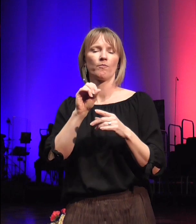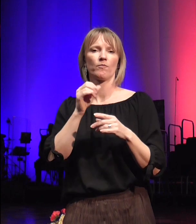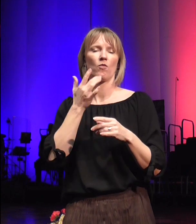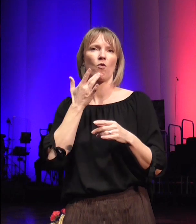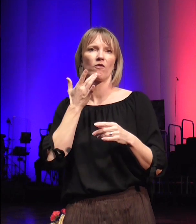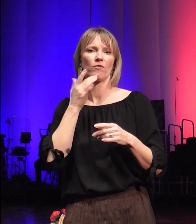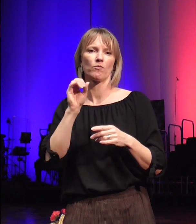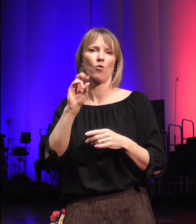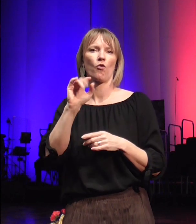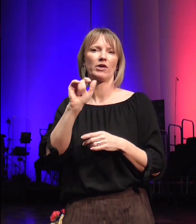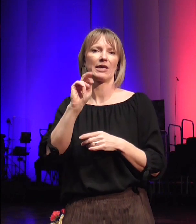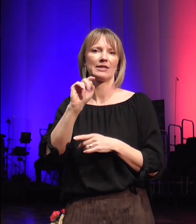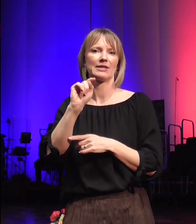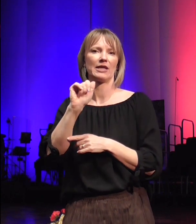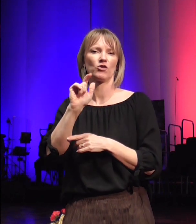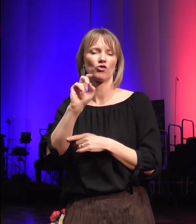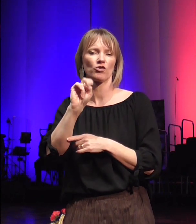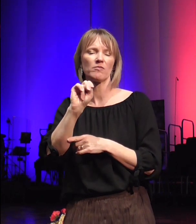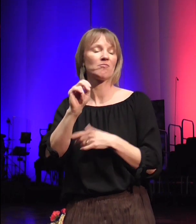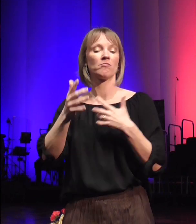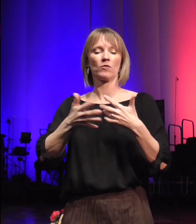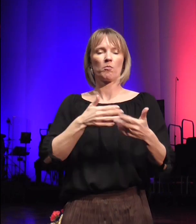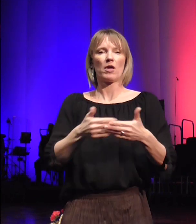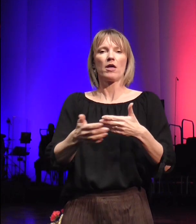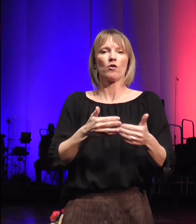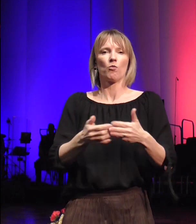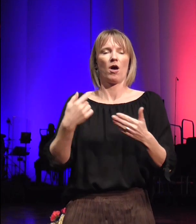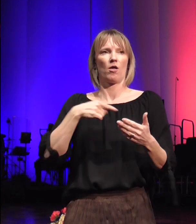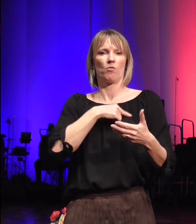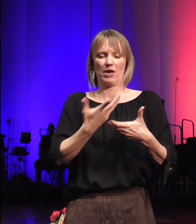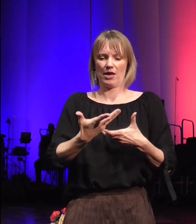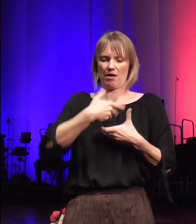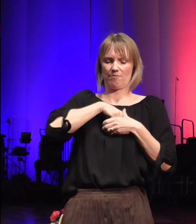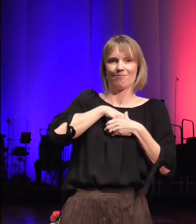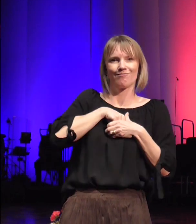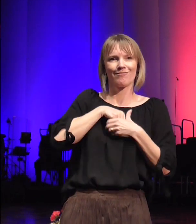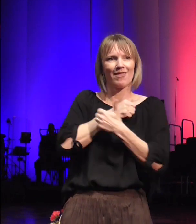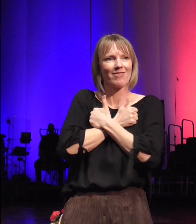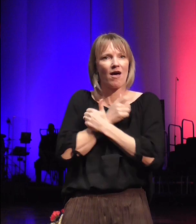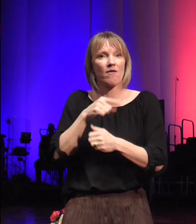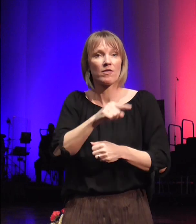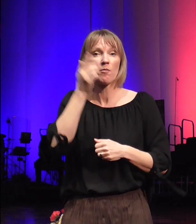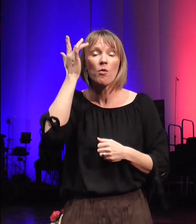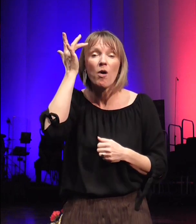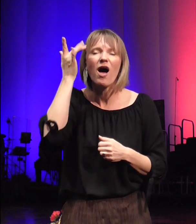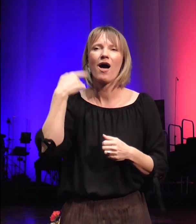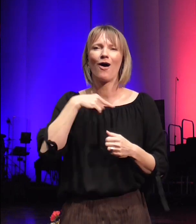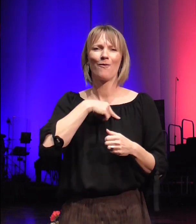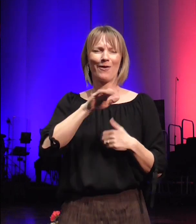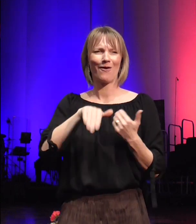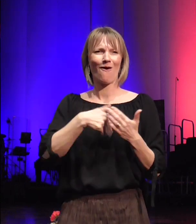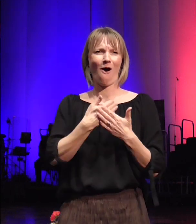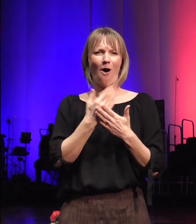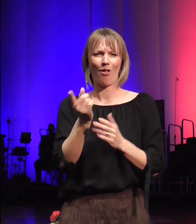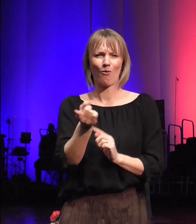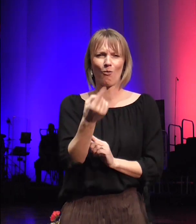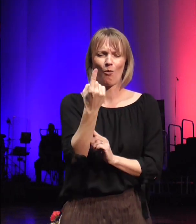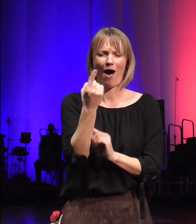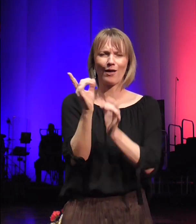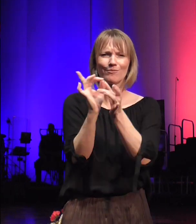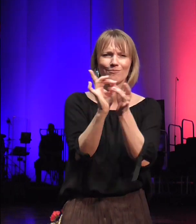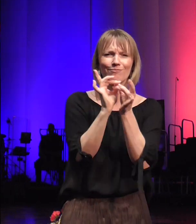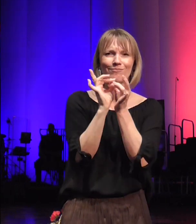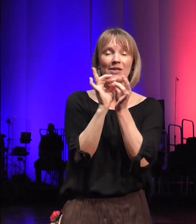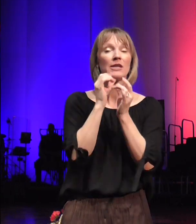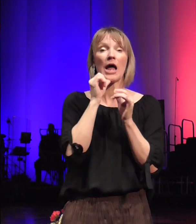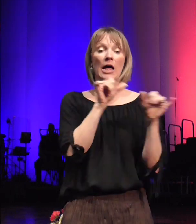no matter what. We embrace them and love them because we are all one.